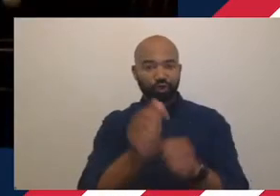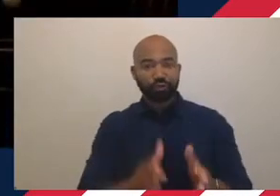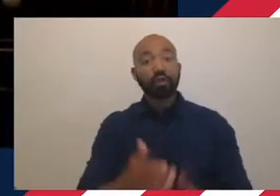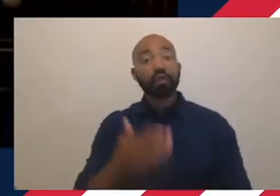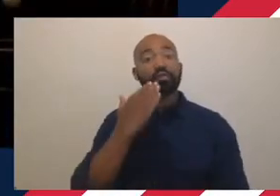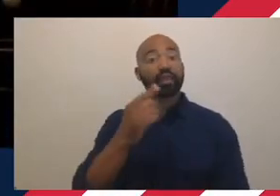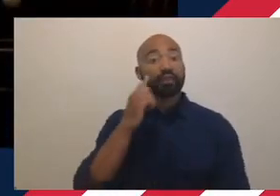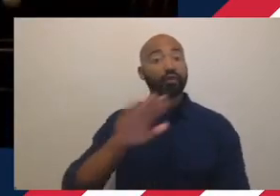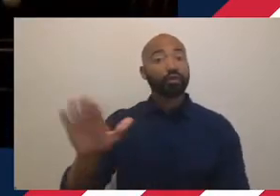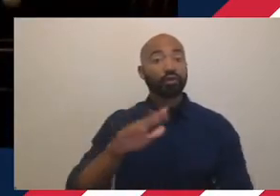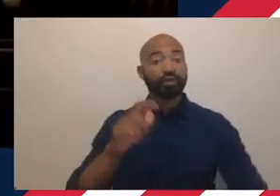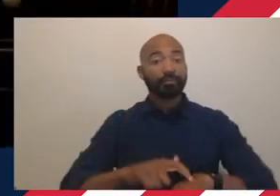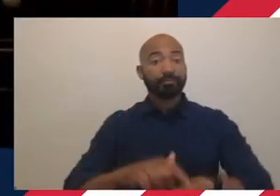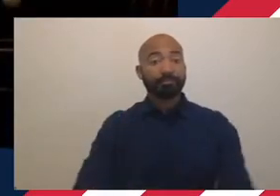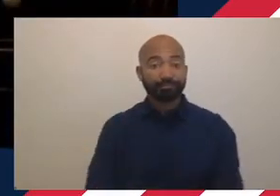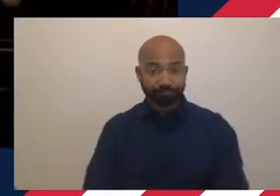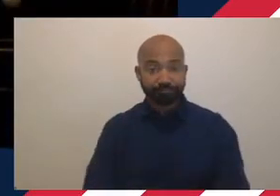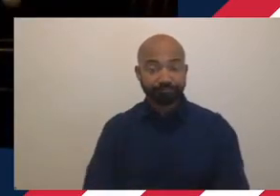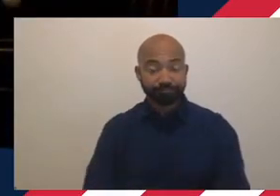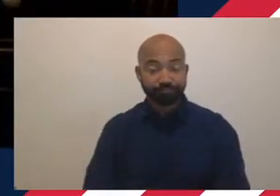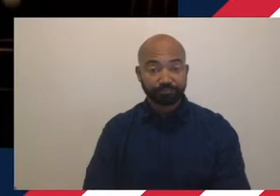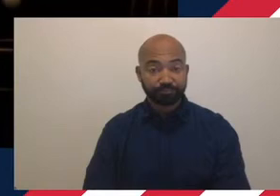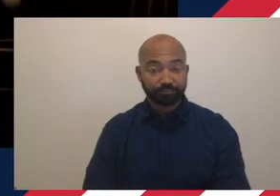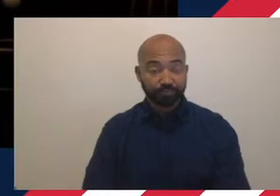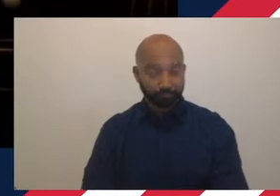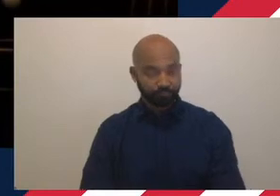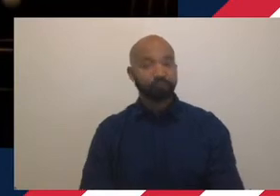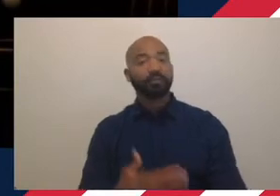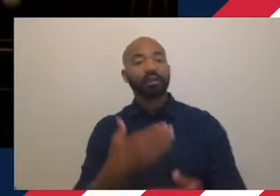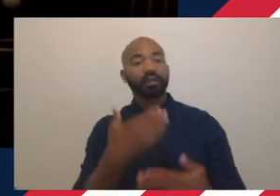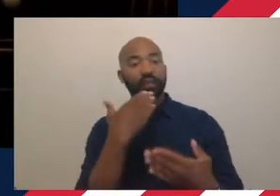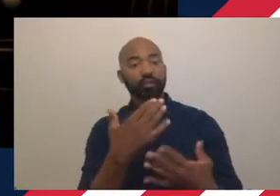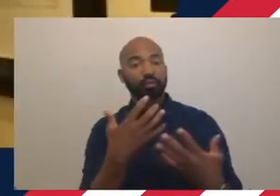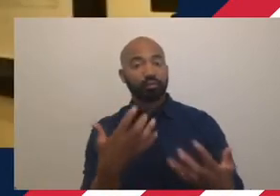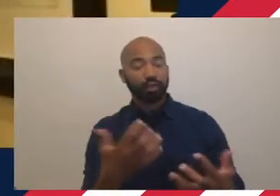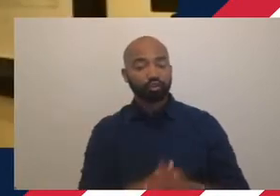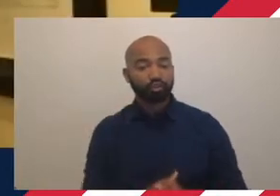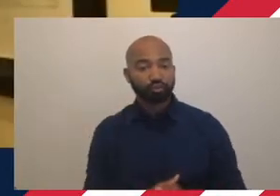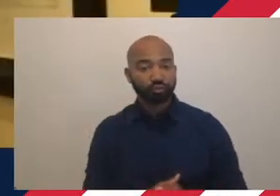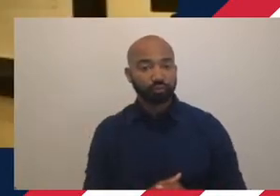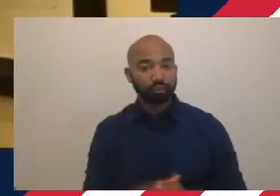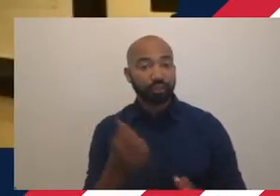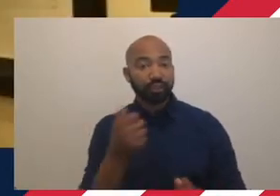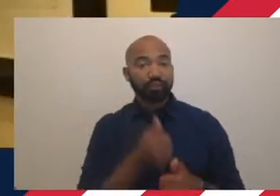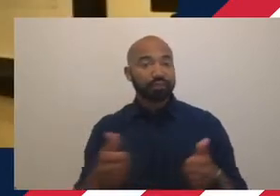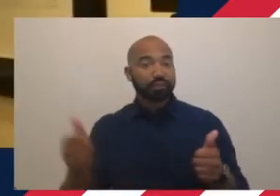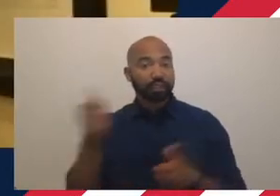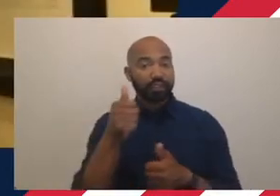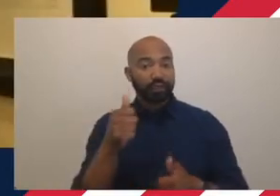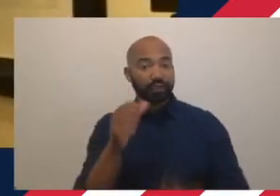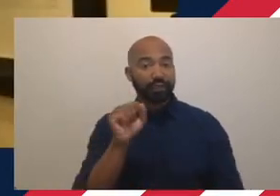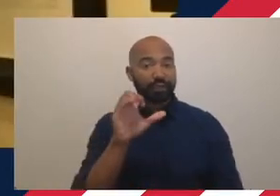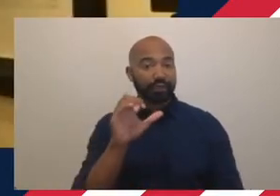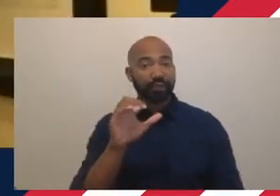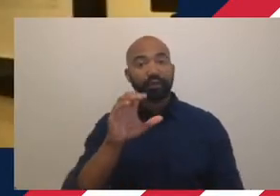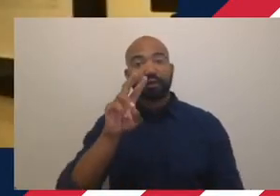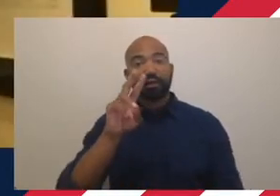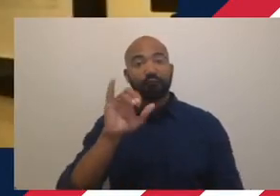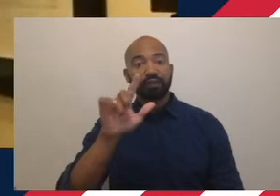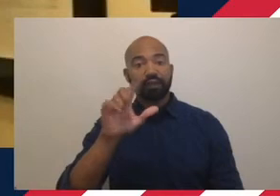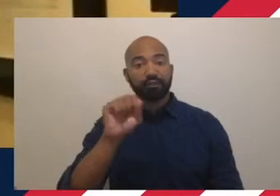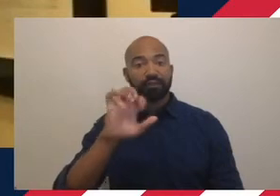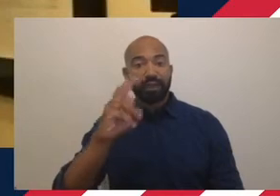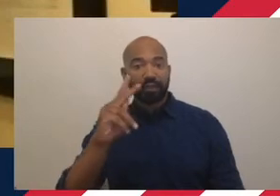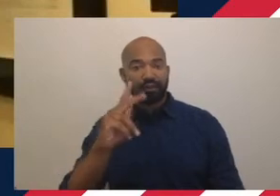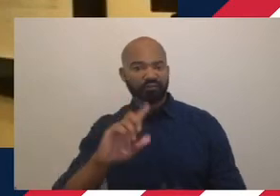Thank you so much. Secretary Vilsack has our first question. Thanks, Mayor. Barb, first of all, thank you to you